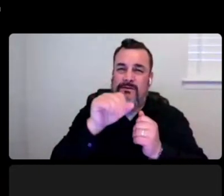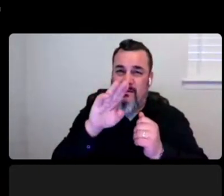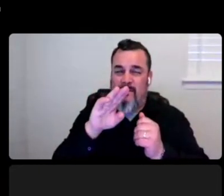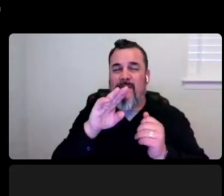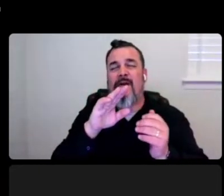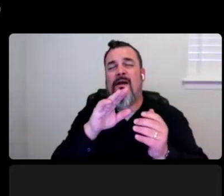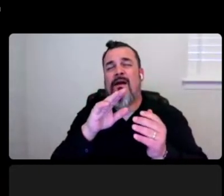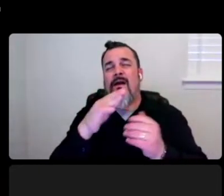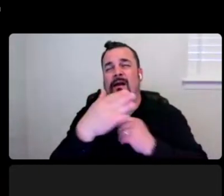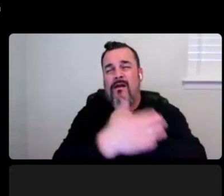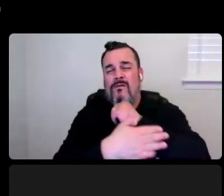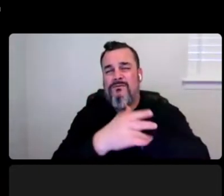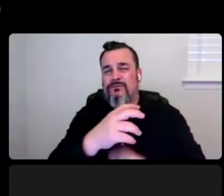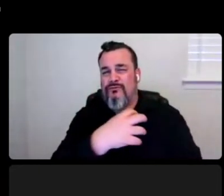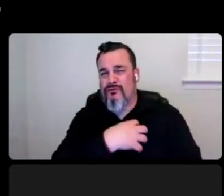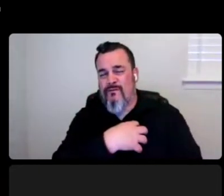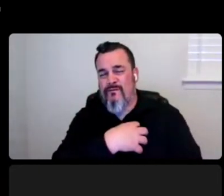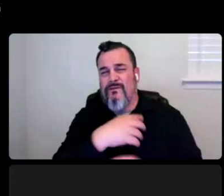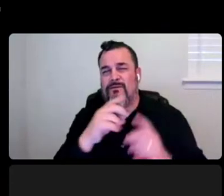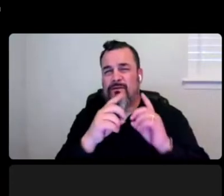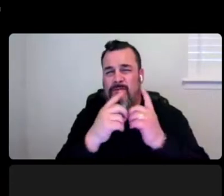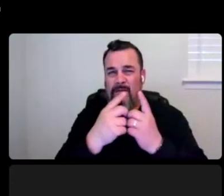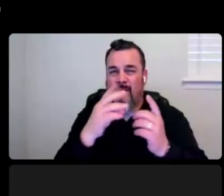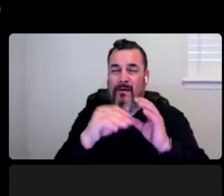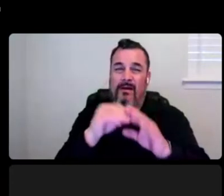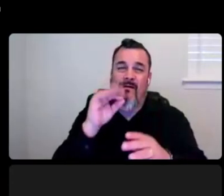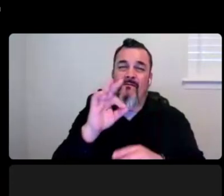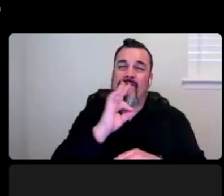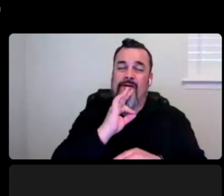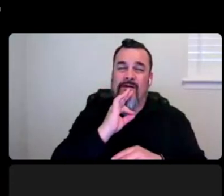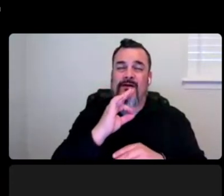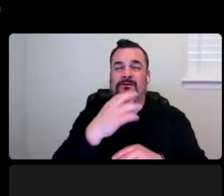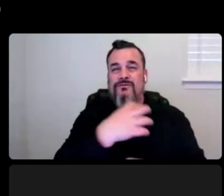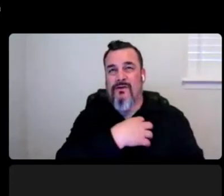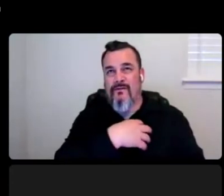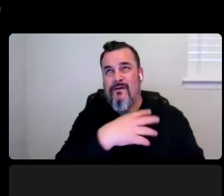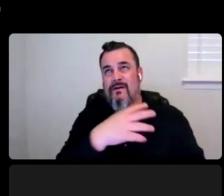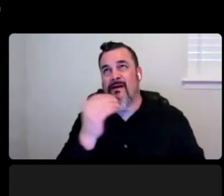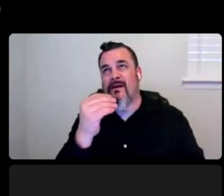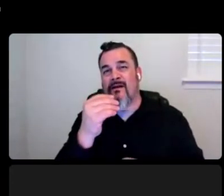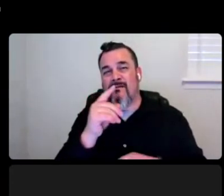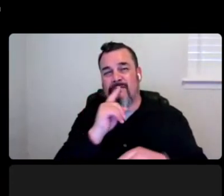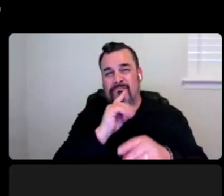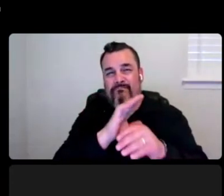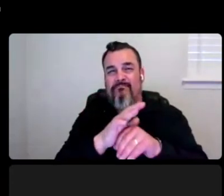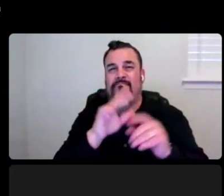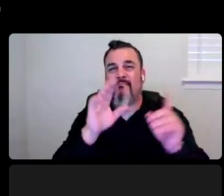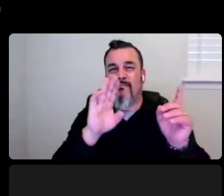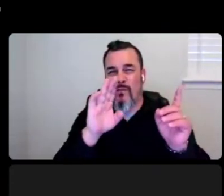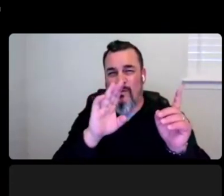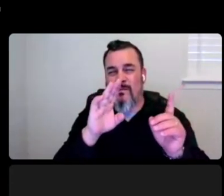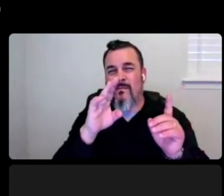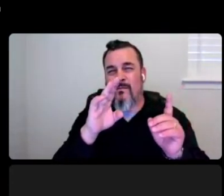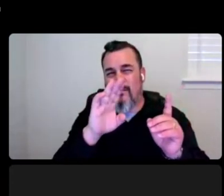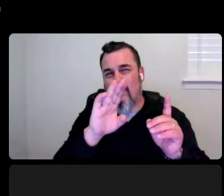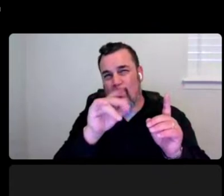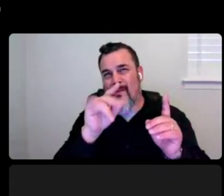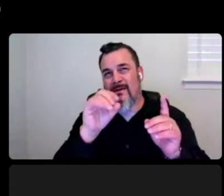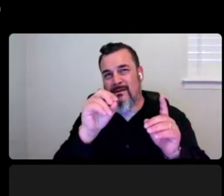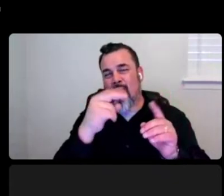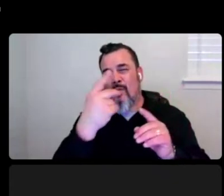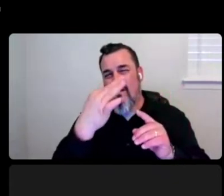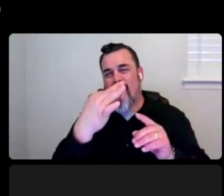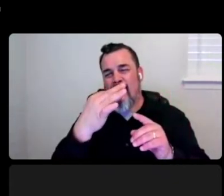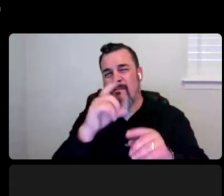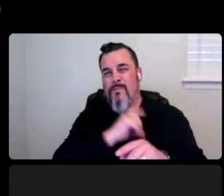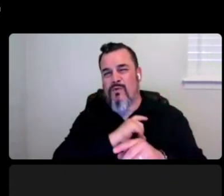Sheriff's Department and out of the Fontana Sheriff Station. And sure enough, Bloomington was one of the patrol areas of